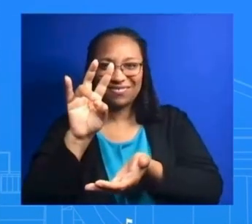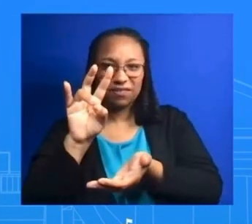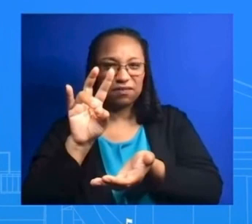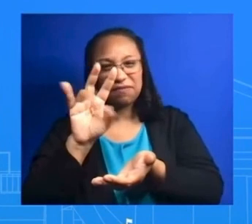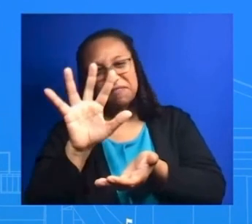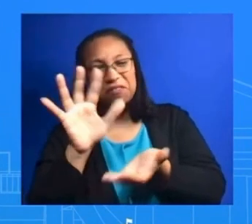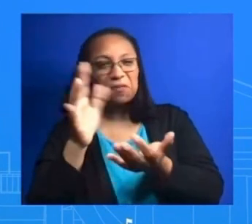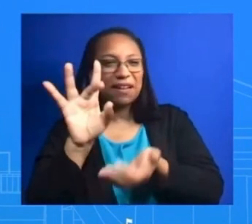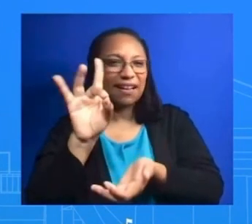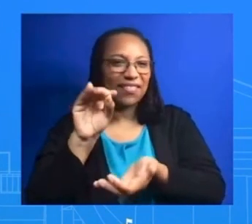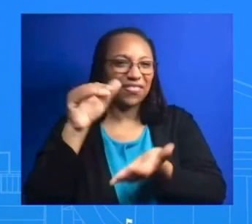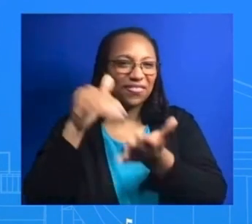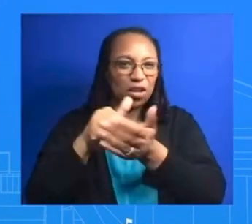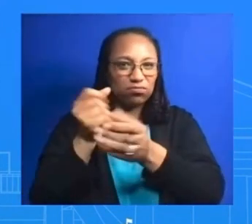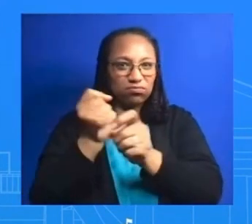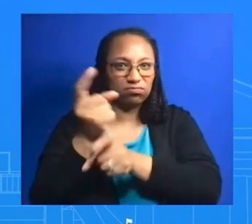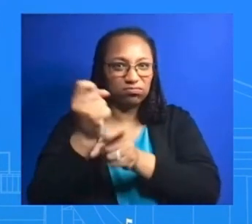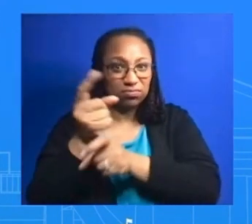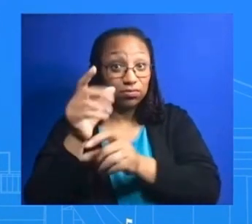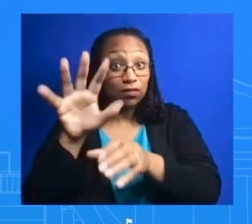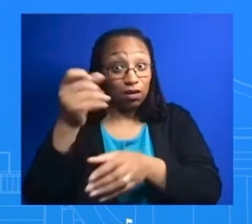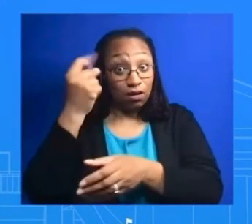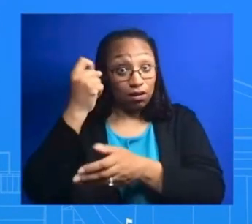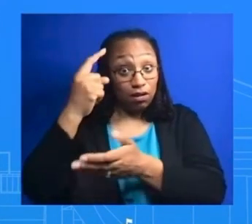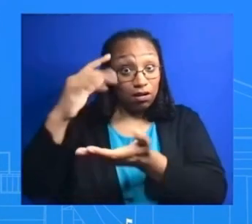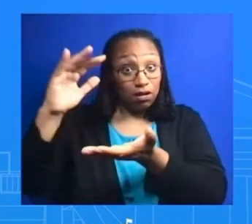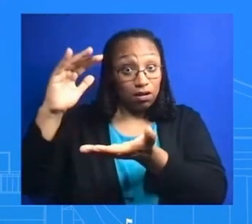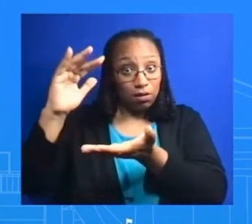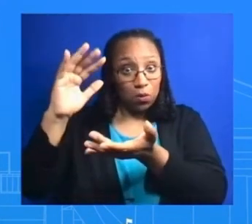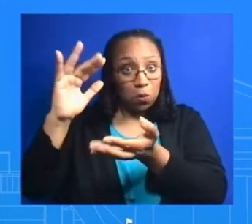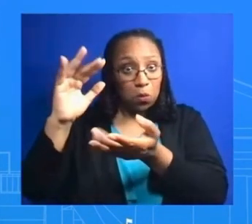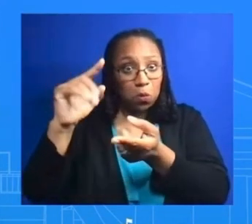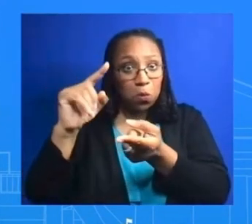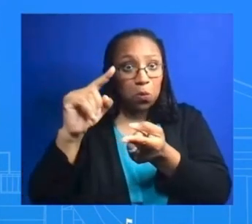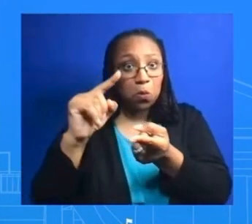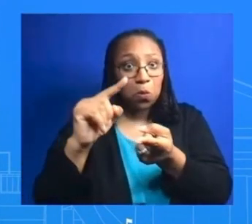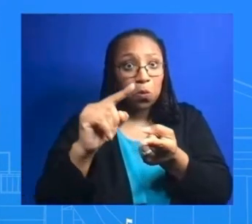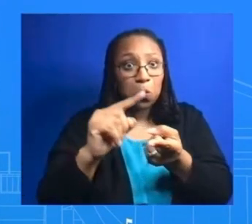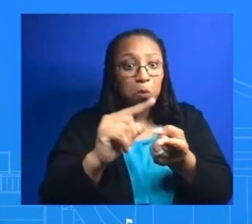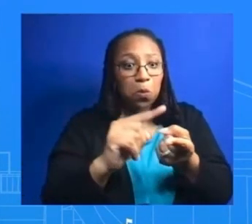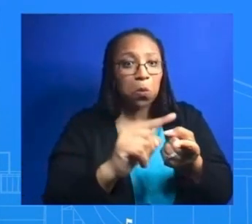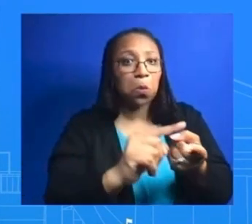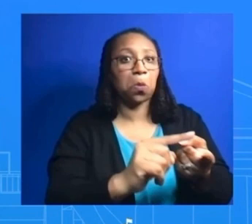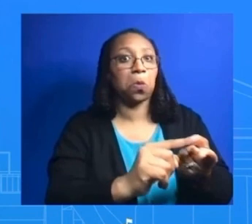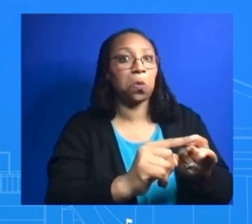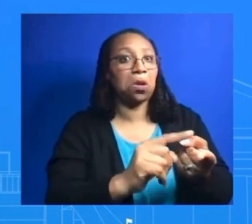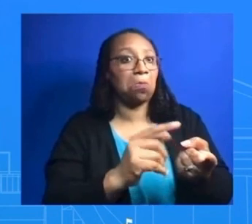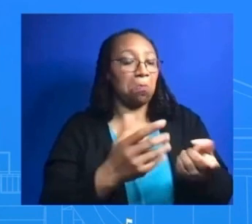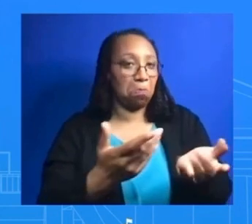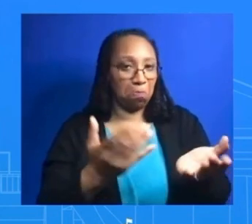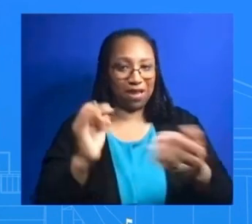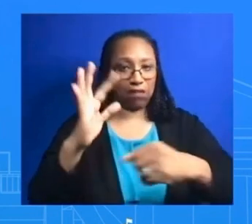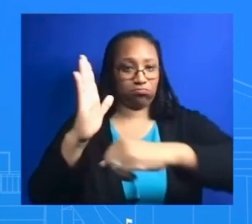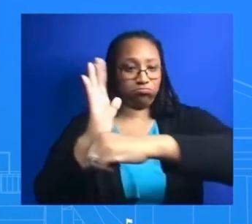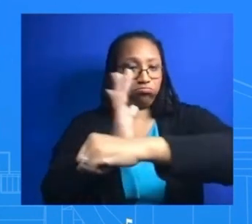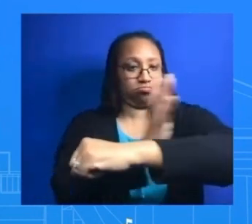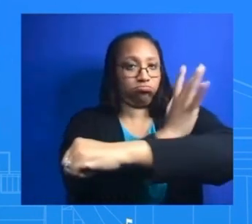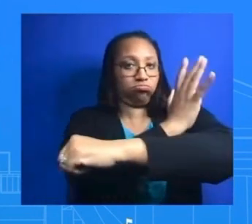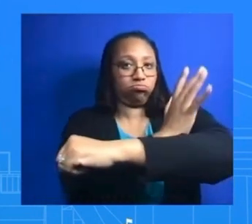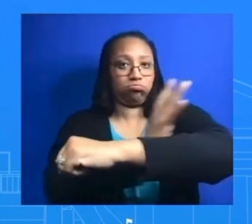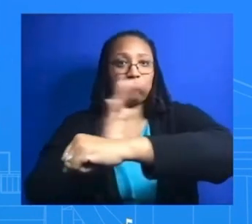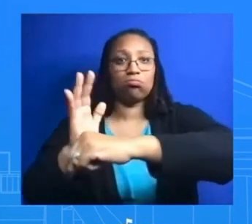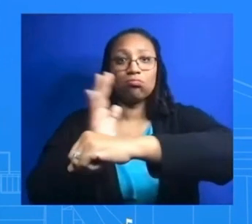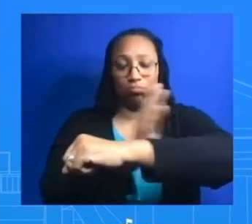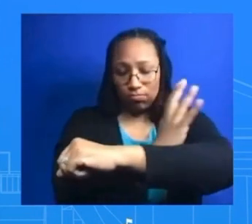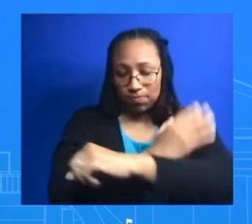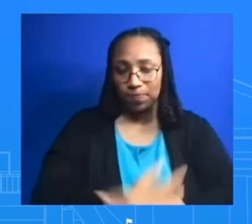Thank you. The opinion touches on the president's authority to act without specific permission from Congress. It cites several